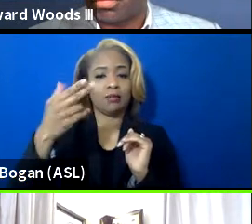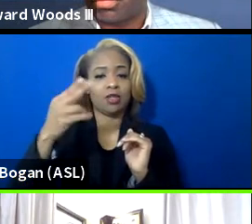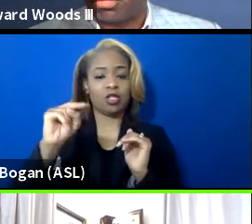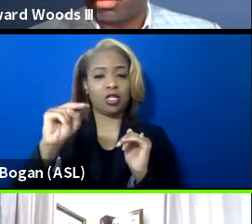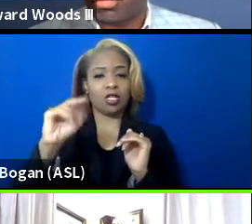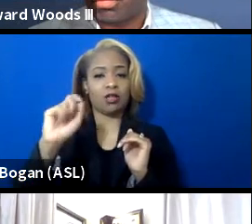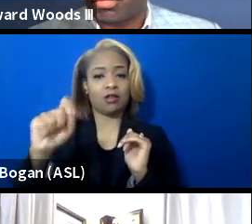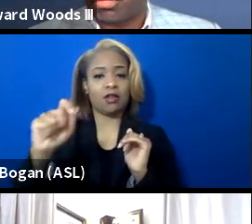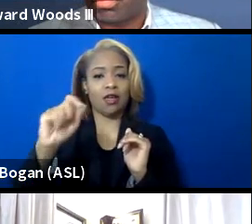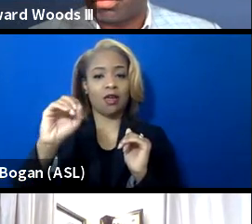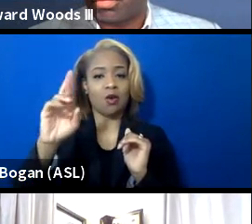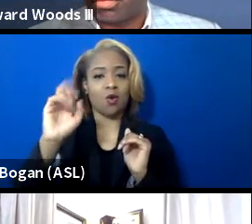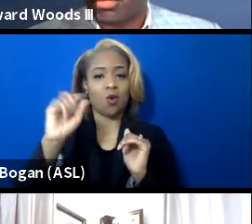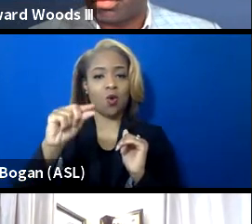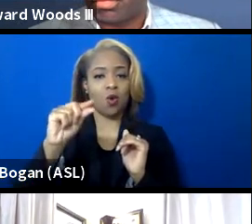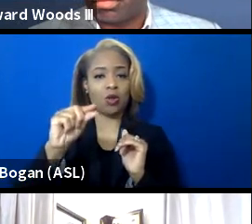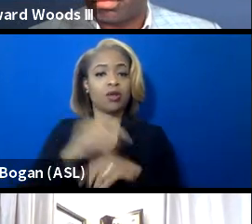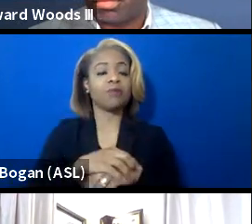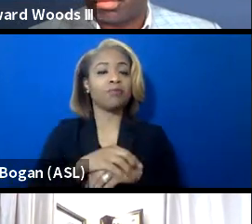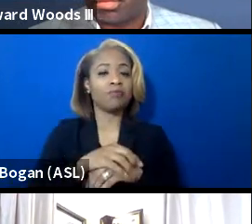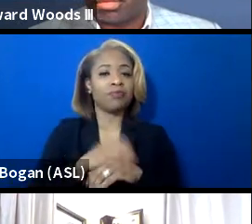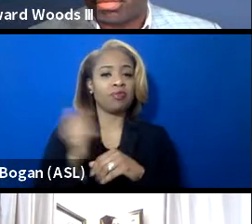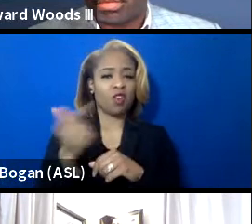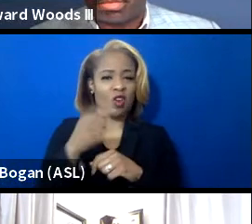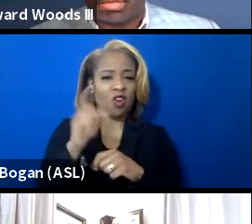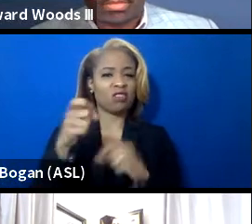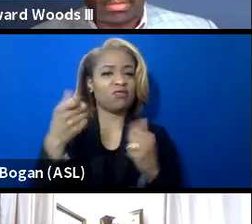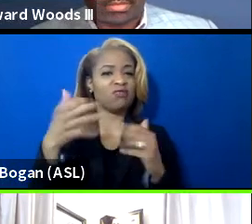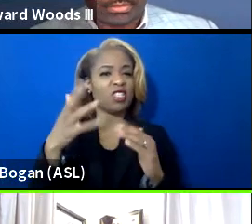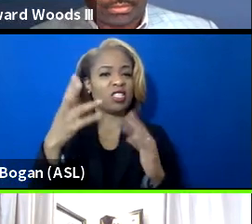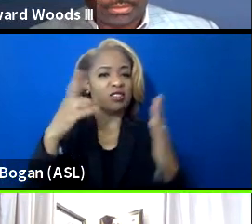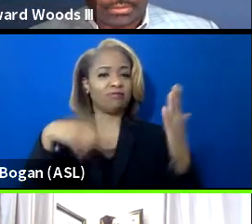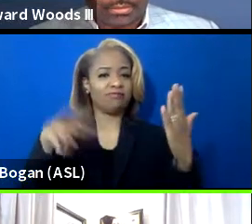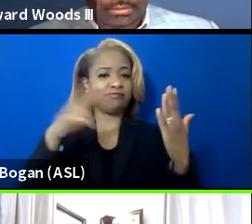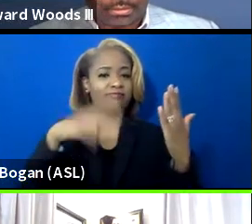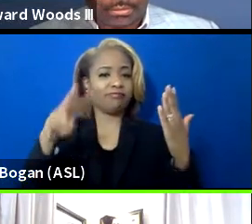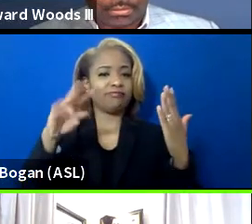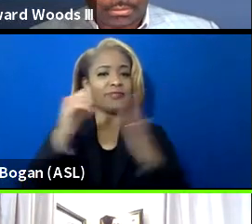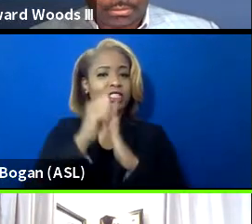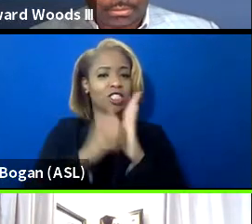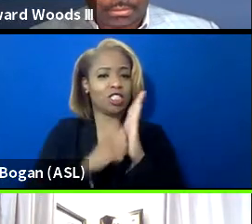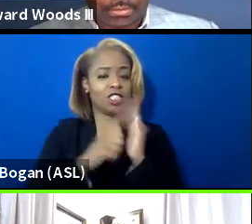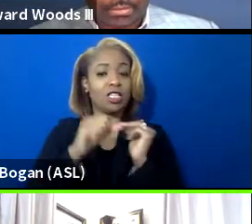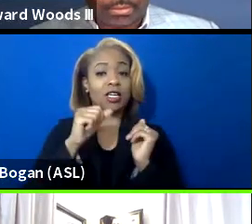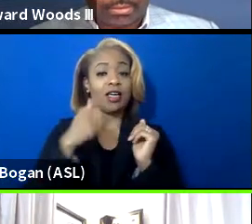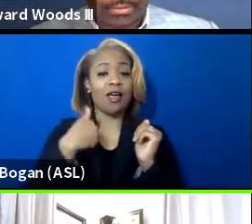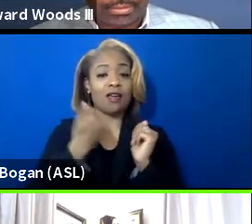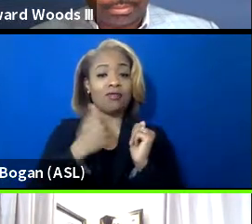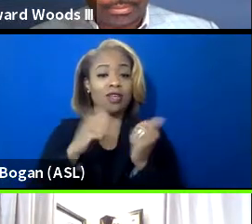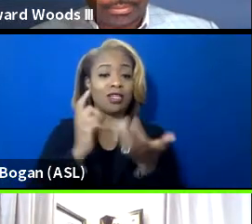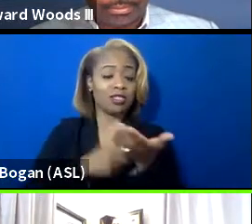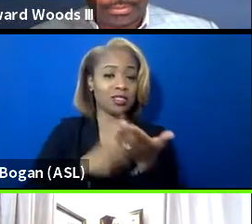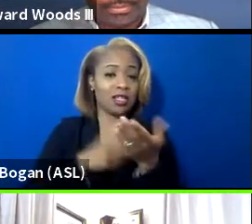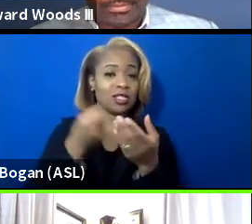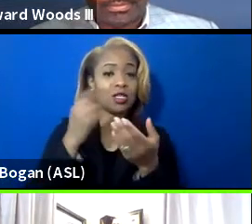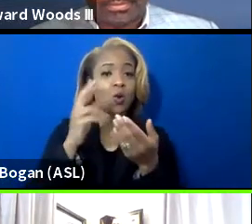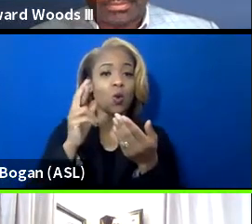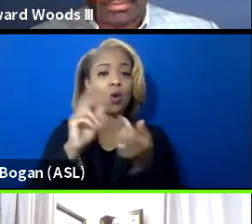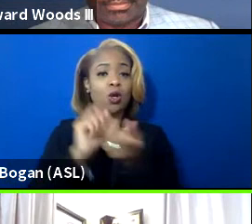If we've all had enough time looking at the agenda, are there any amendments or discussion regarding the agenda?